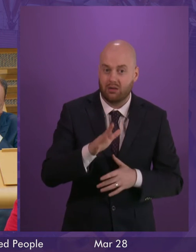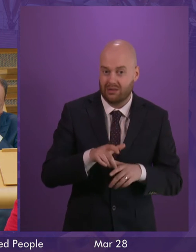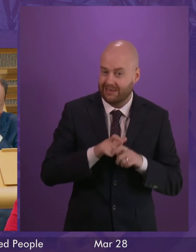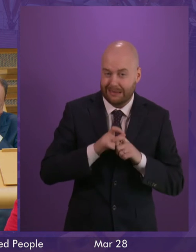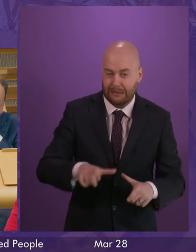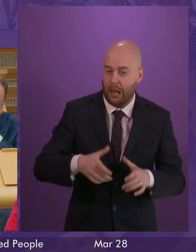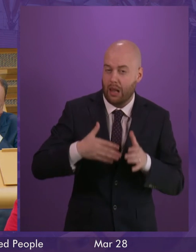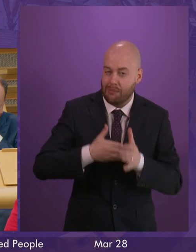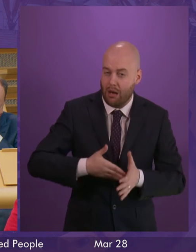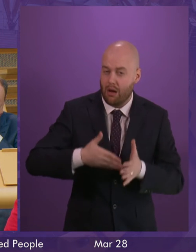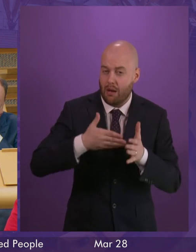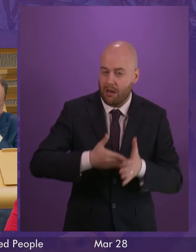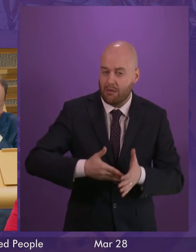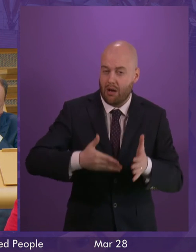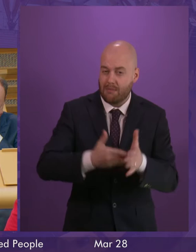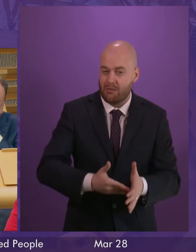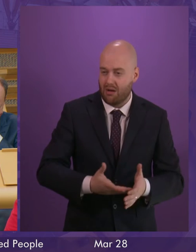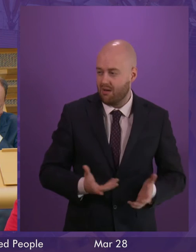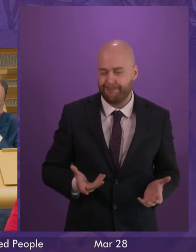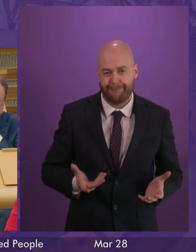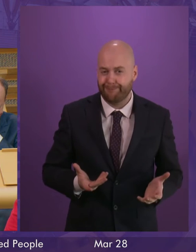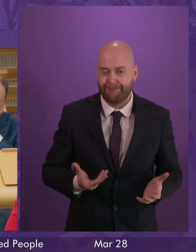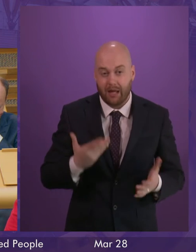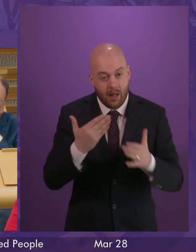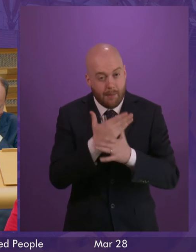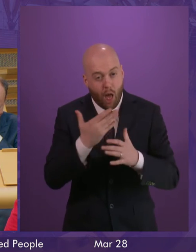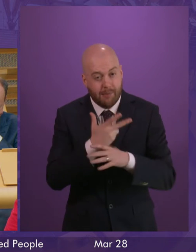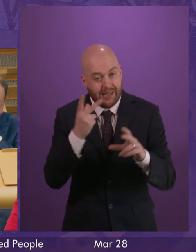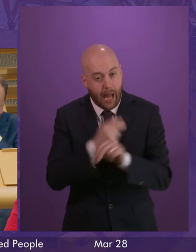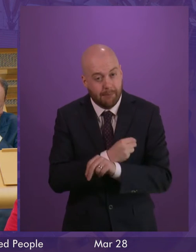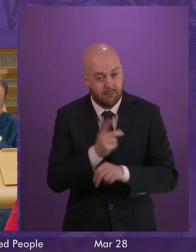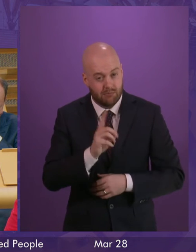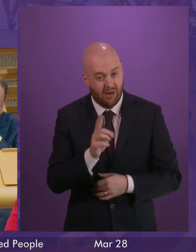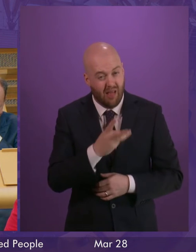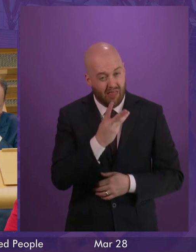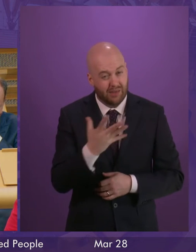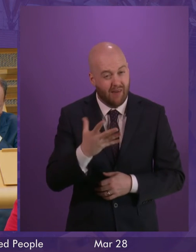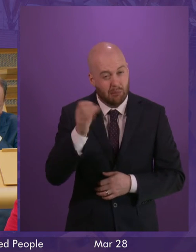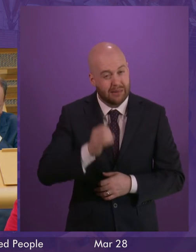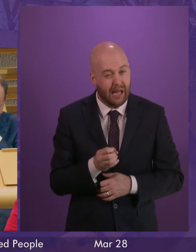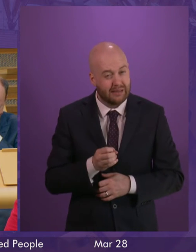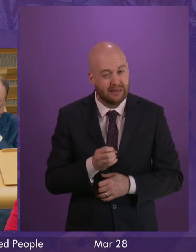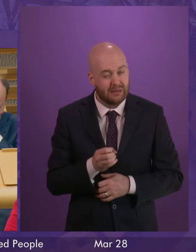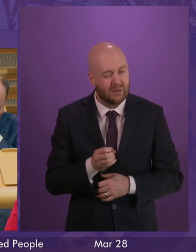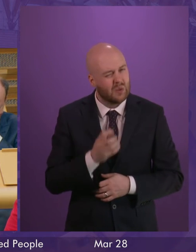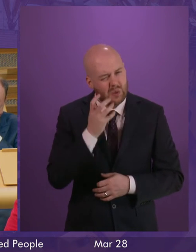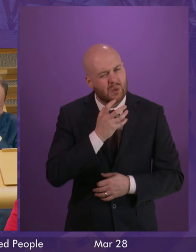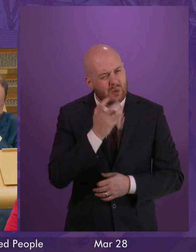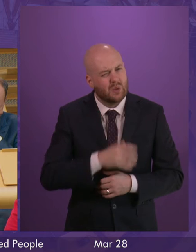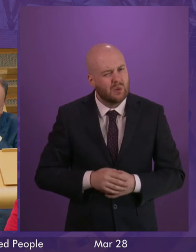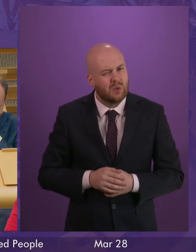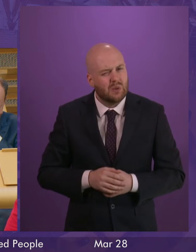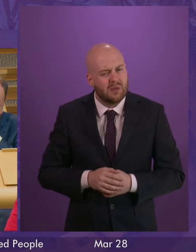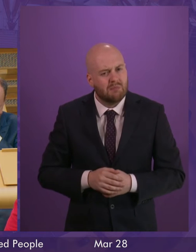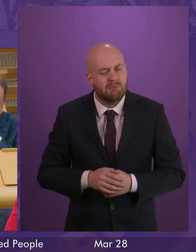As we've heard again from the Minister, the employment gap stands at 35%. Over the last